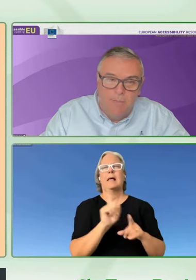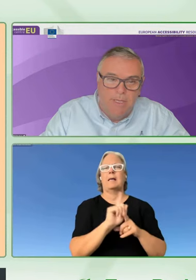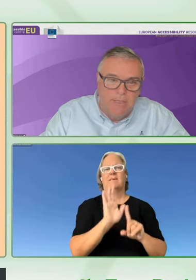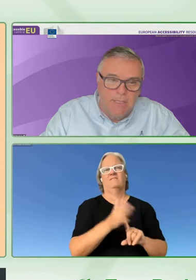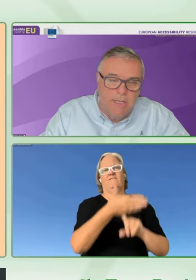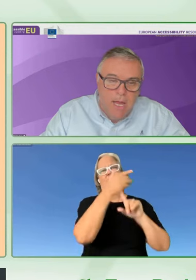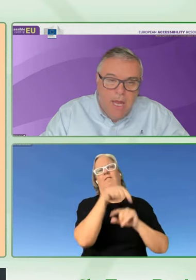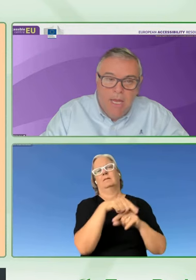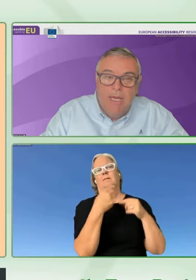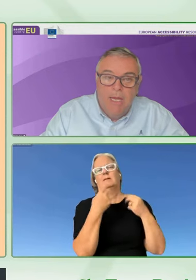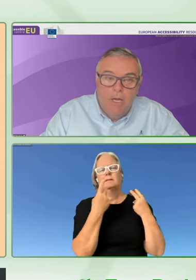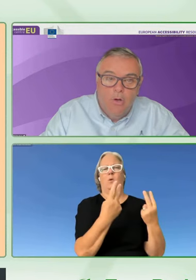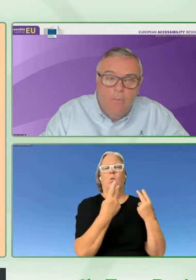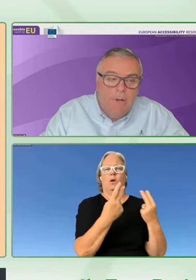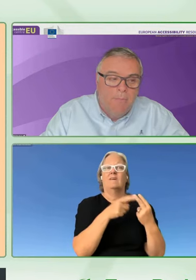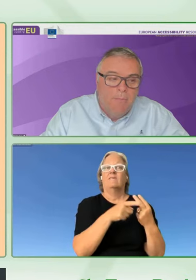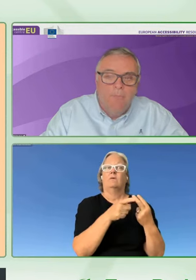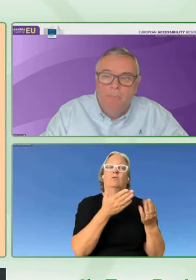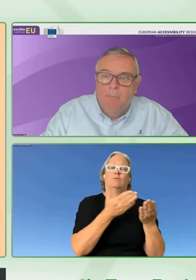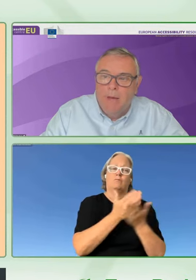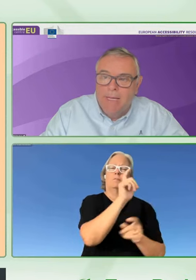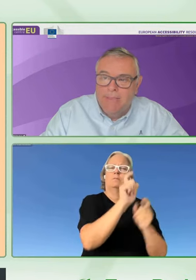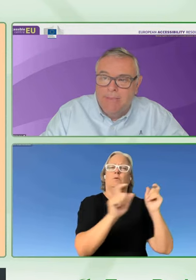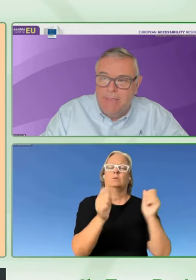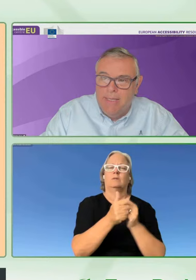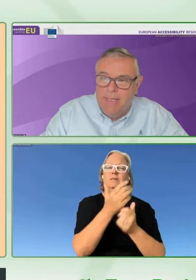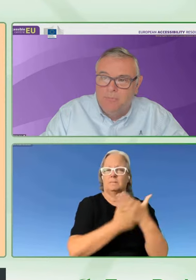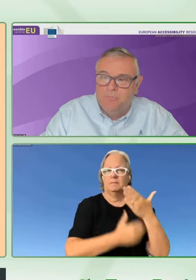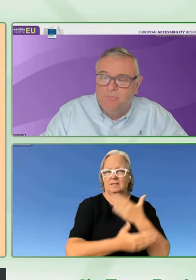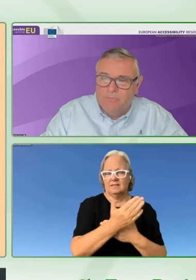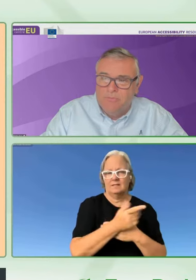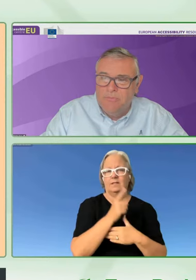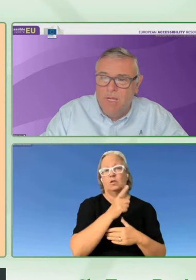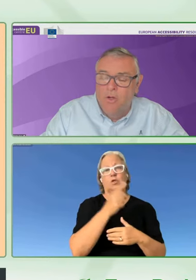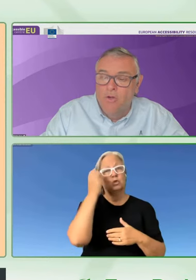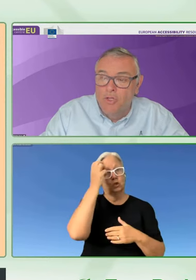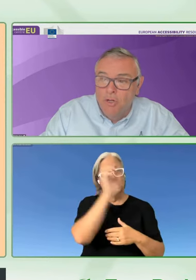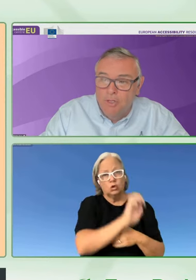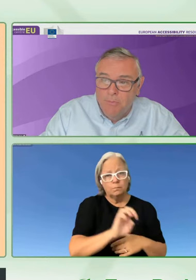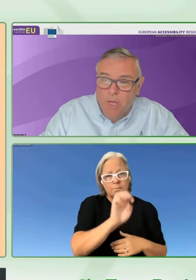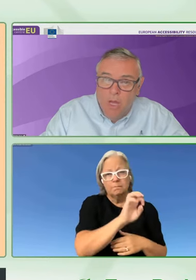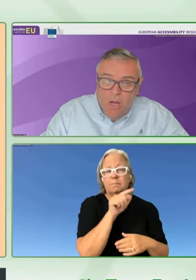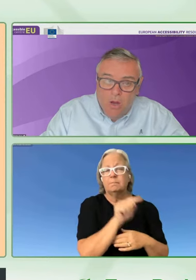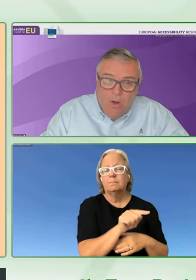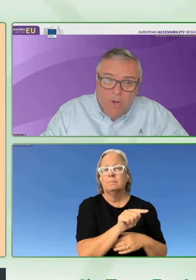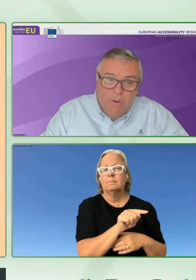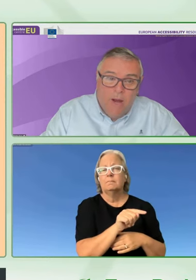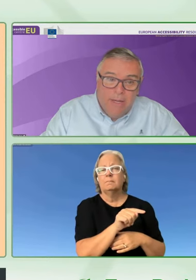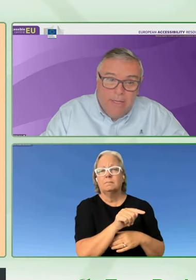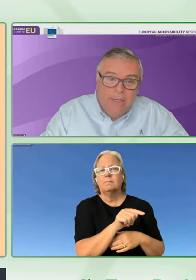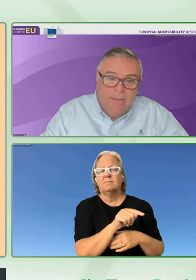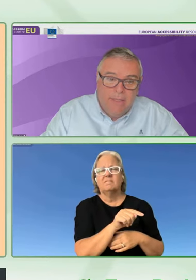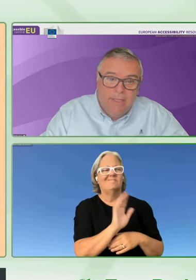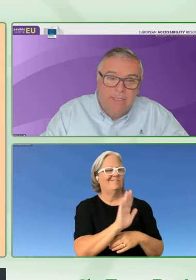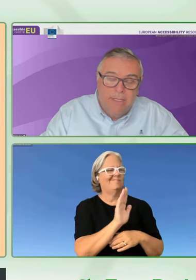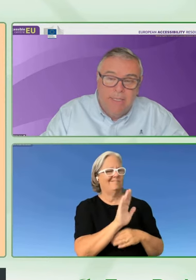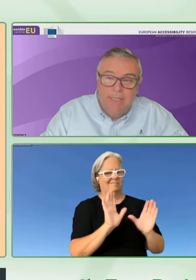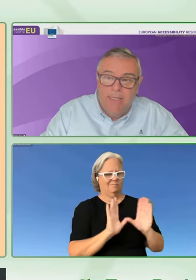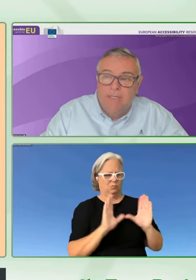with disabilities in Europe, but the consortium we're running